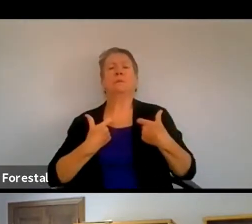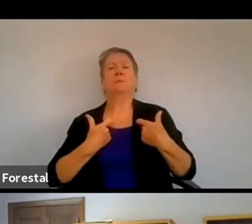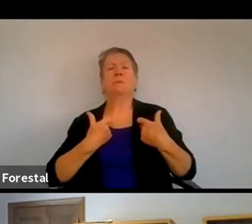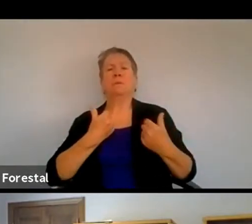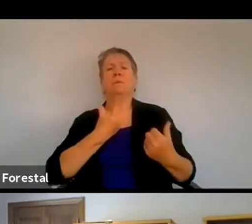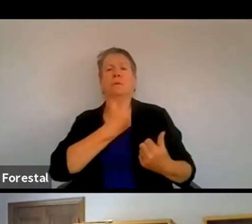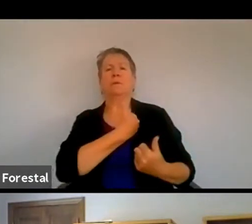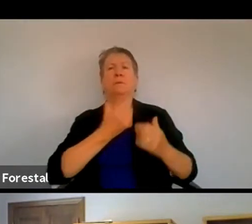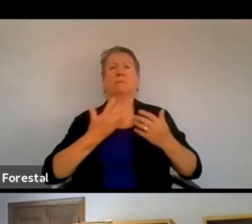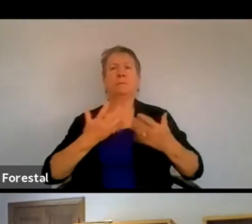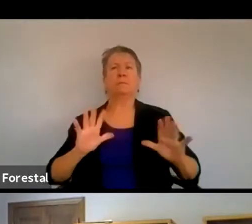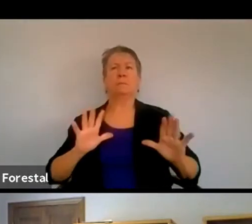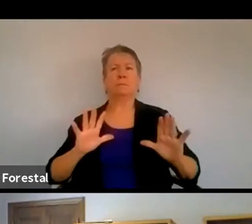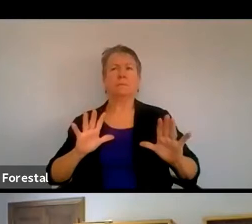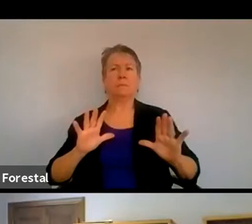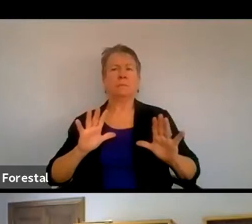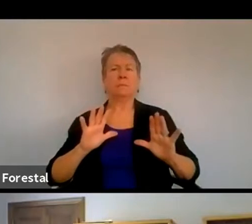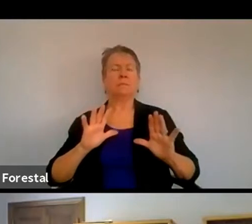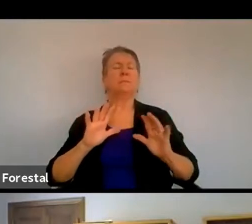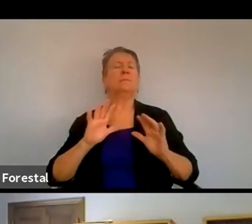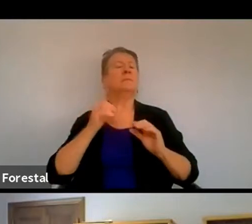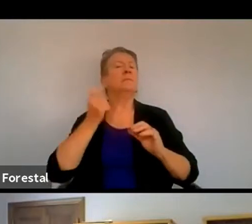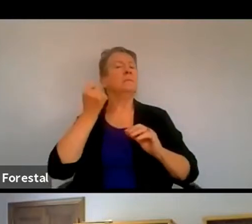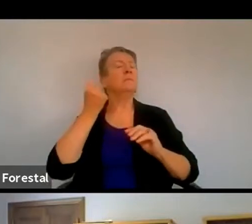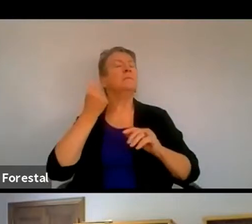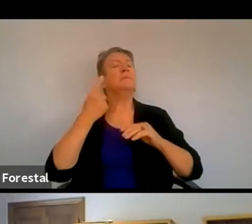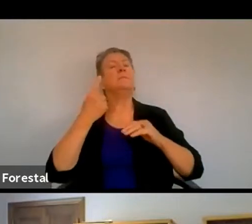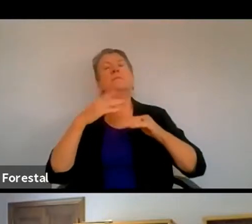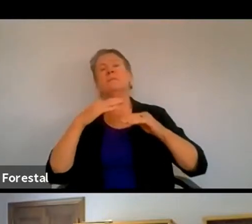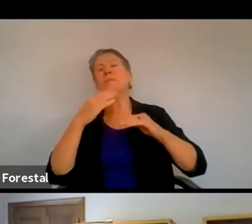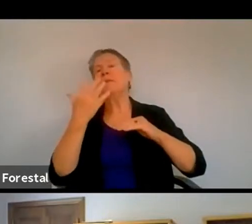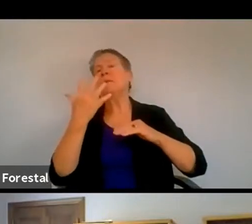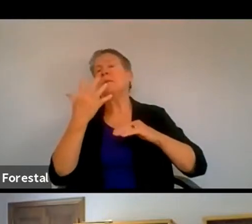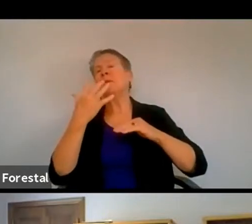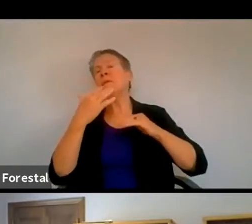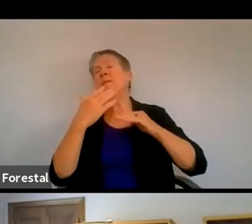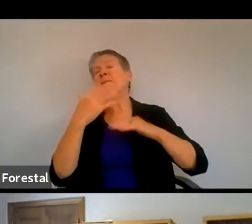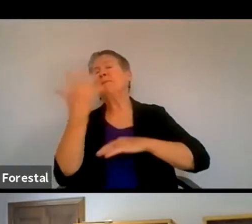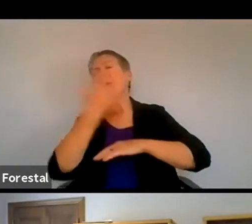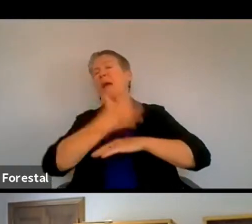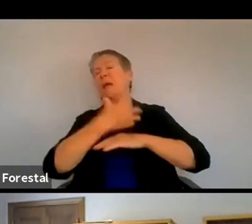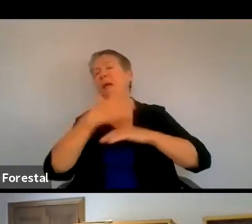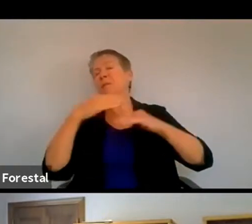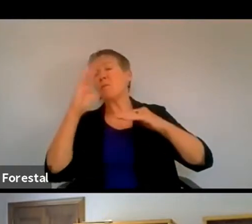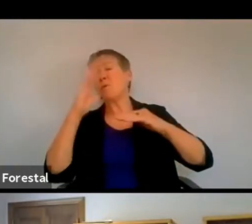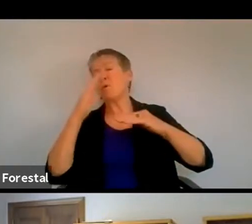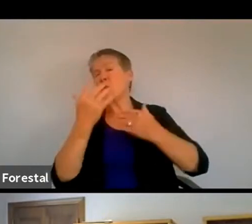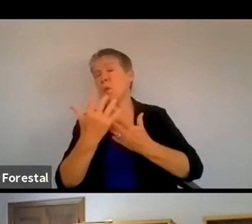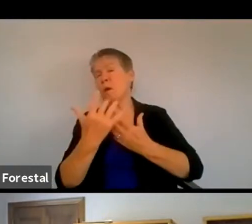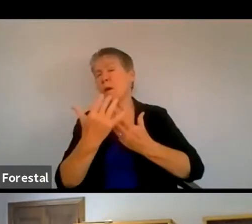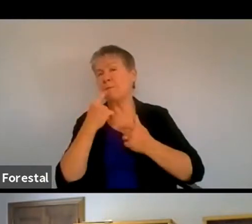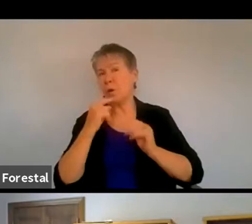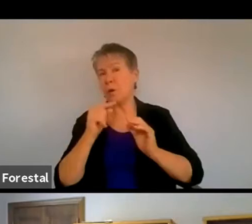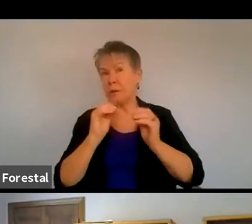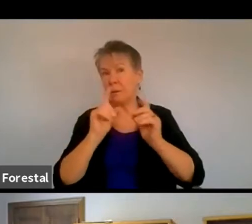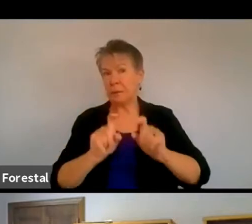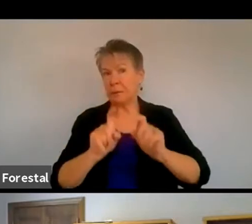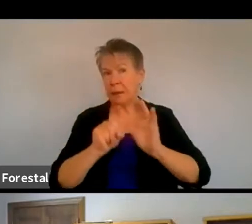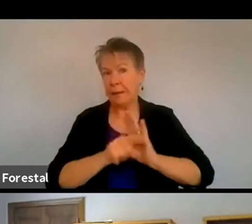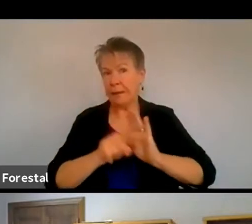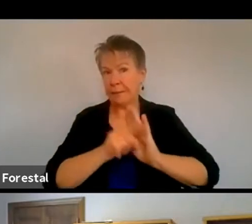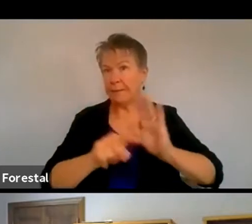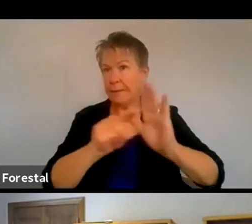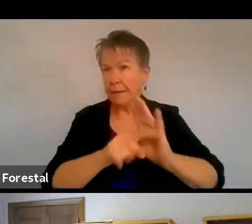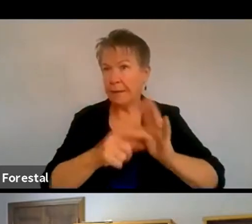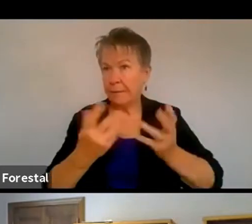that. And we're going to continue to isolate at home, self-monitor. As I mentioned, we're going to take at least 2 more tests, which